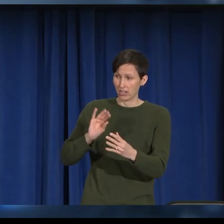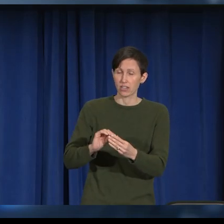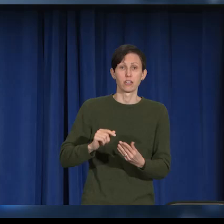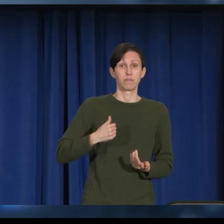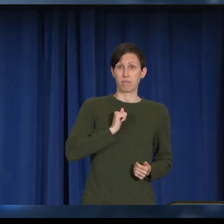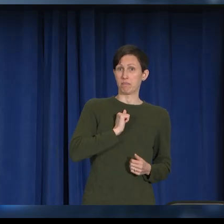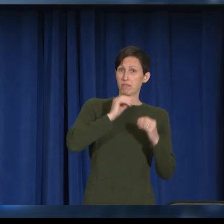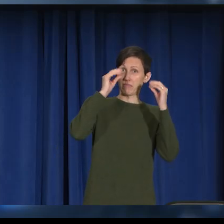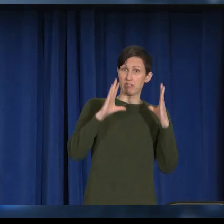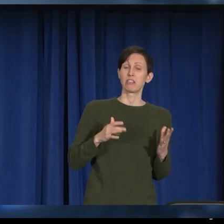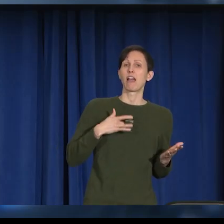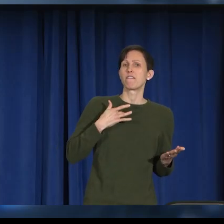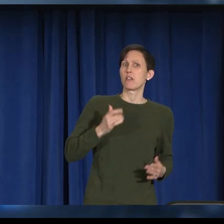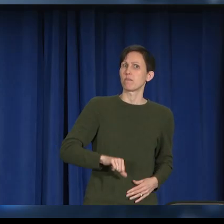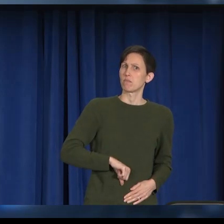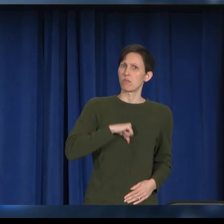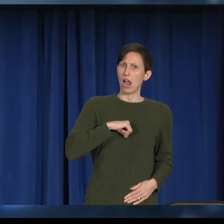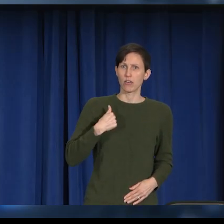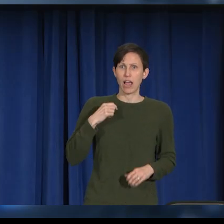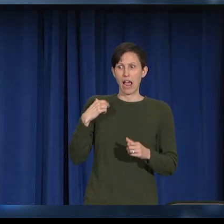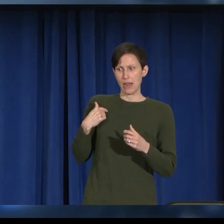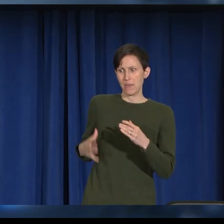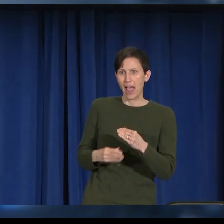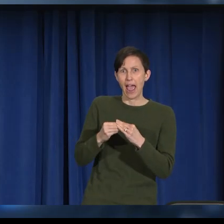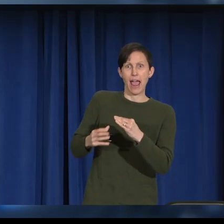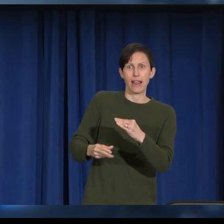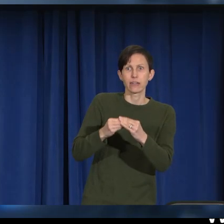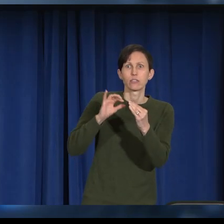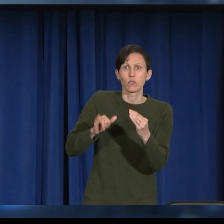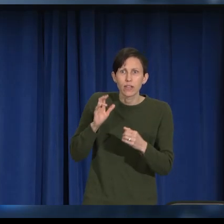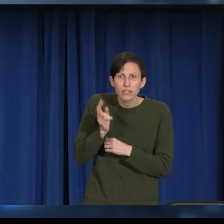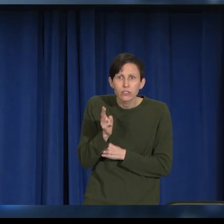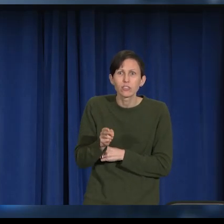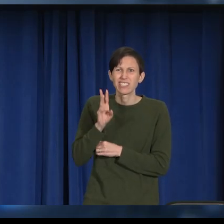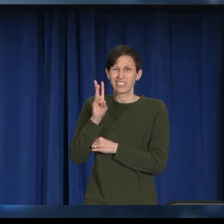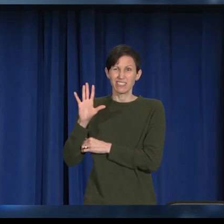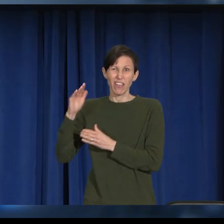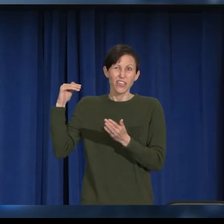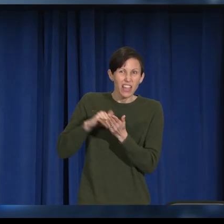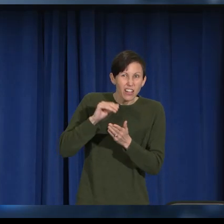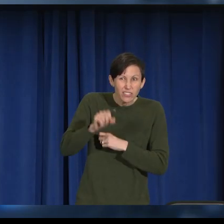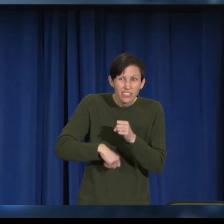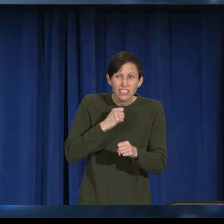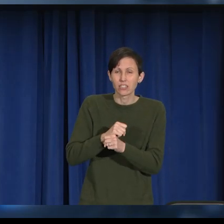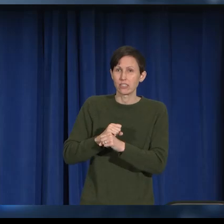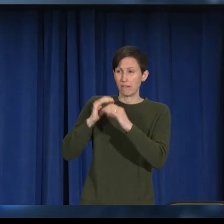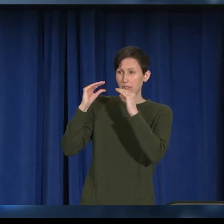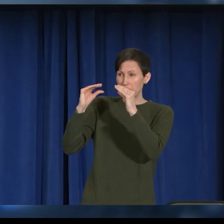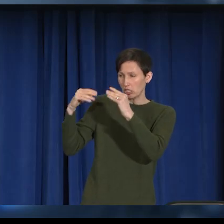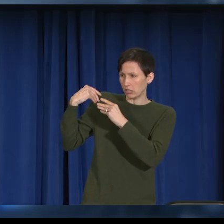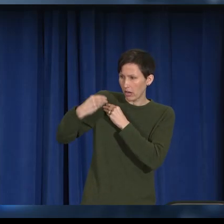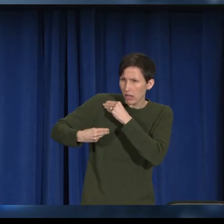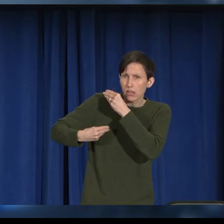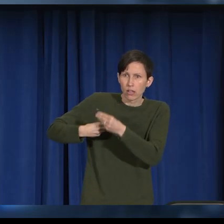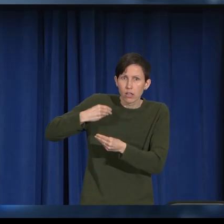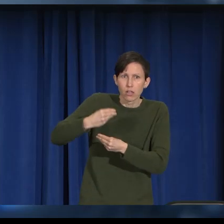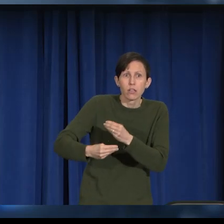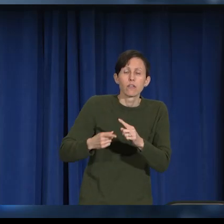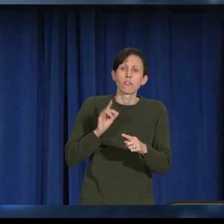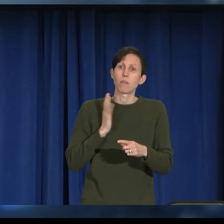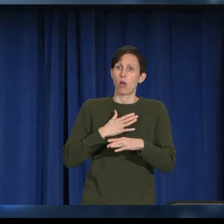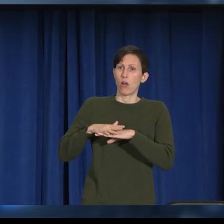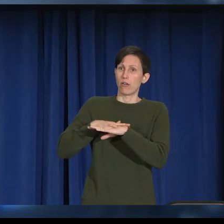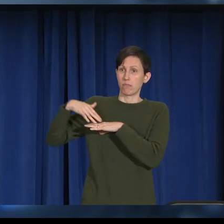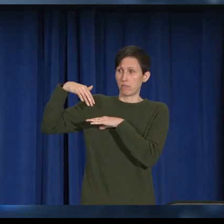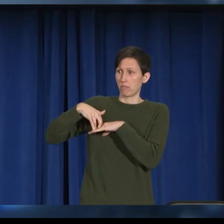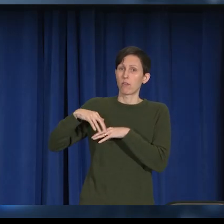so proud to be able to build on that tradition, 65,000 years of teaching from our First Nations peoples